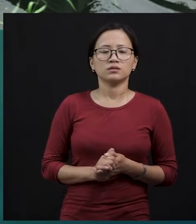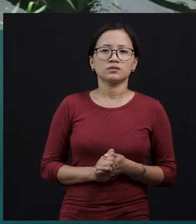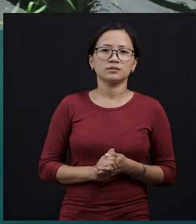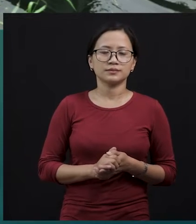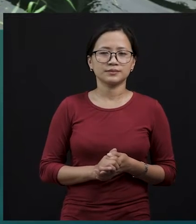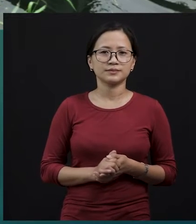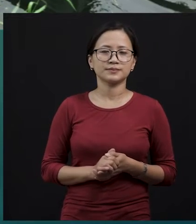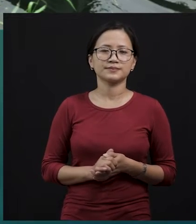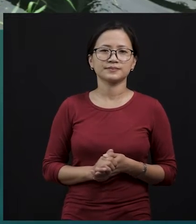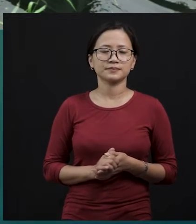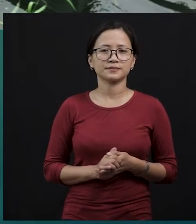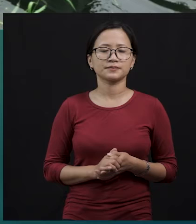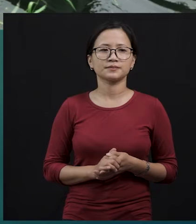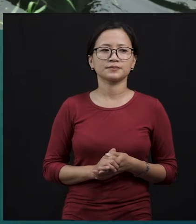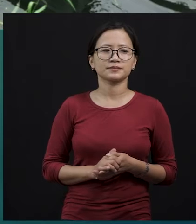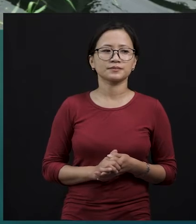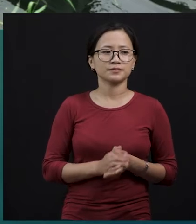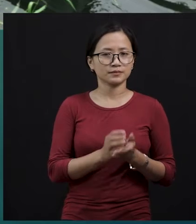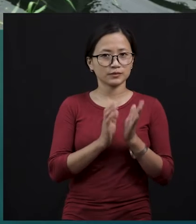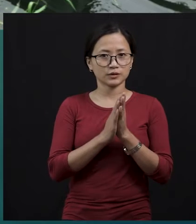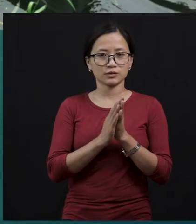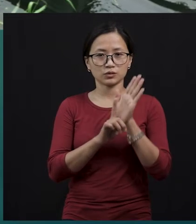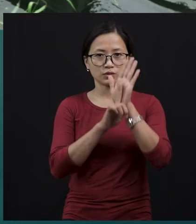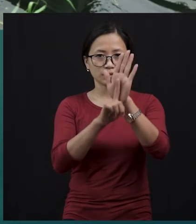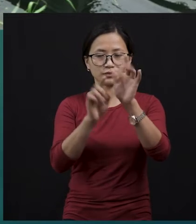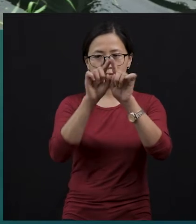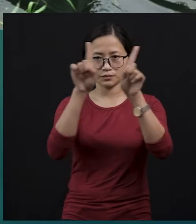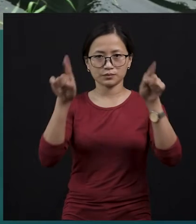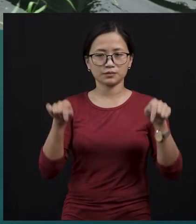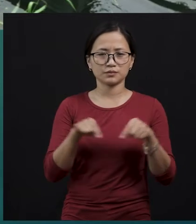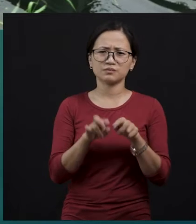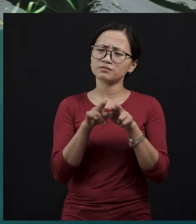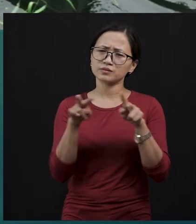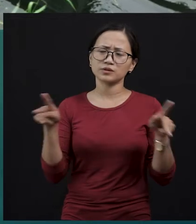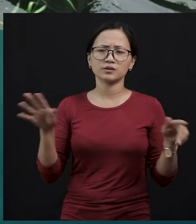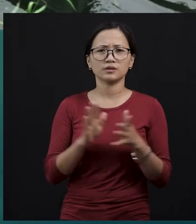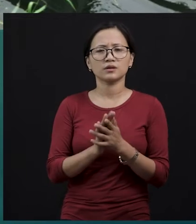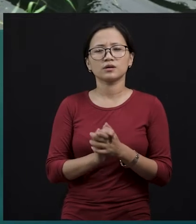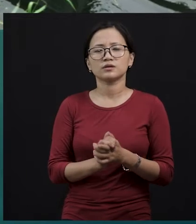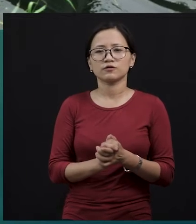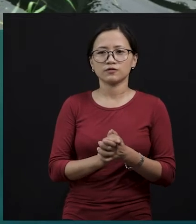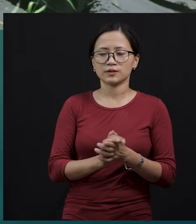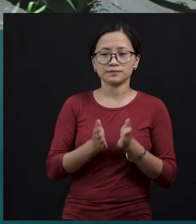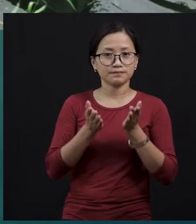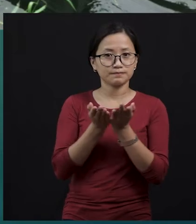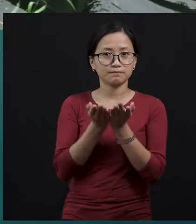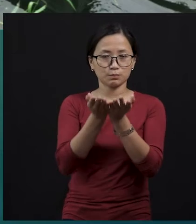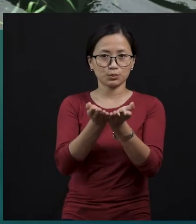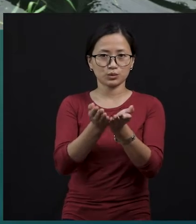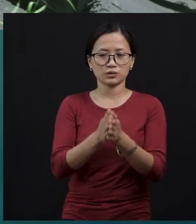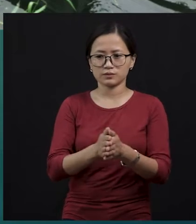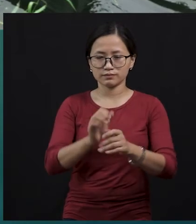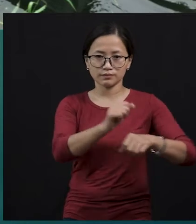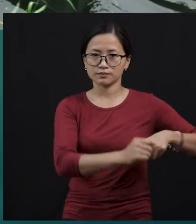sailing, isn't it? So this is a picture of a boat. There are so many different kinds of boats, okay? It is not just this that I'm